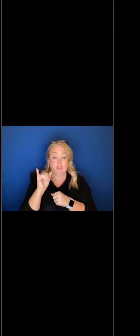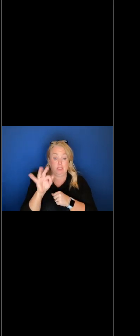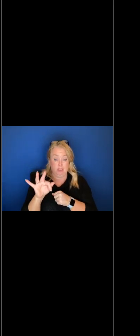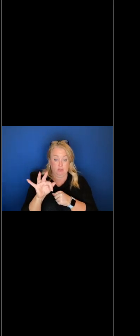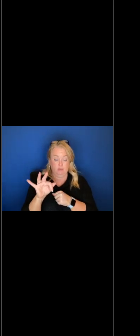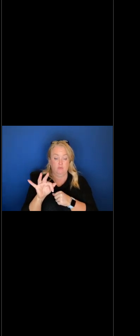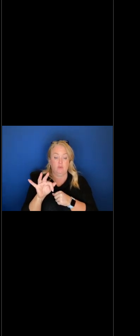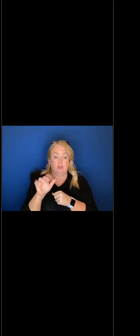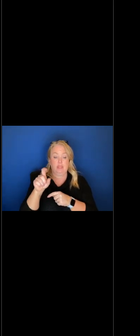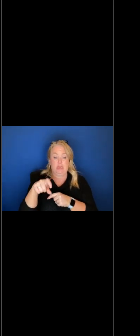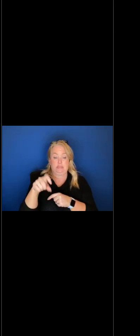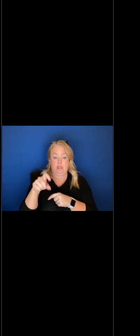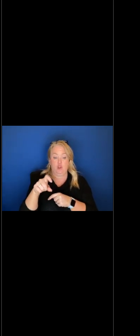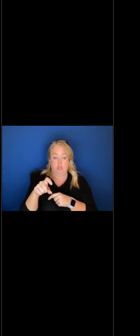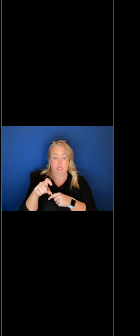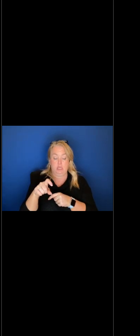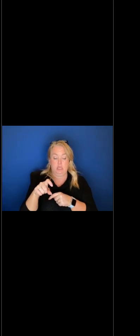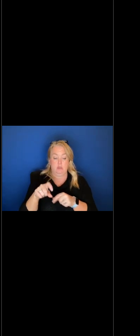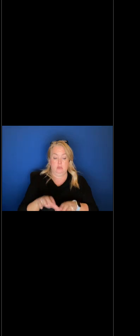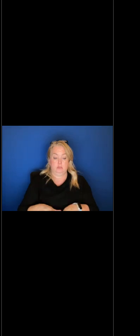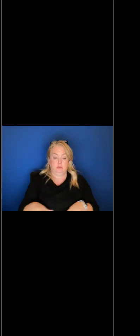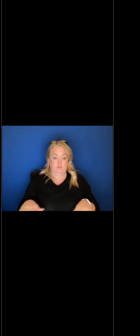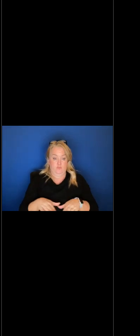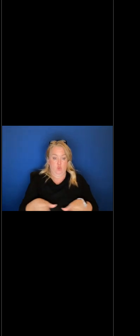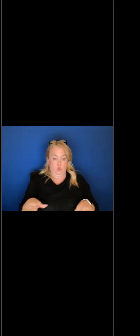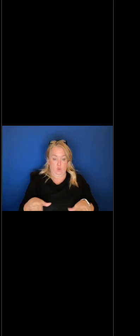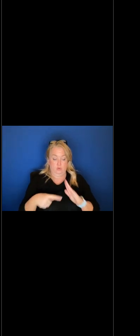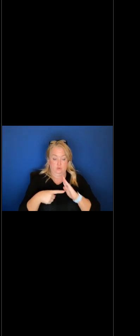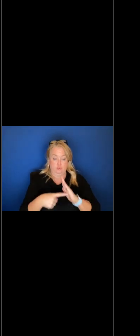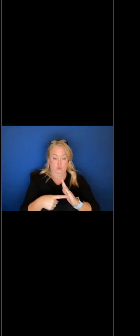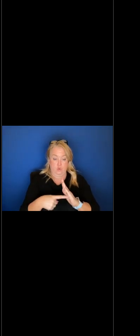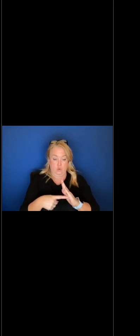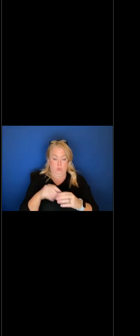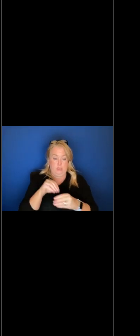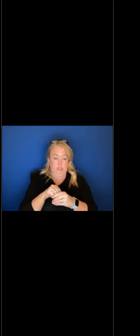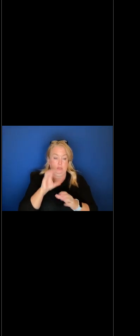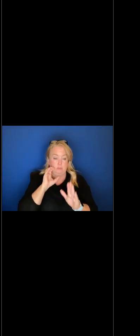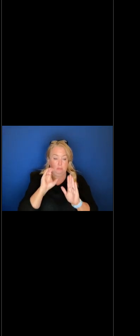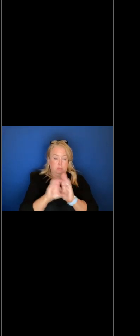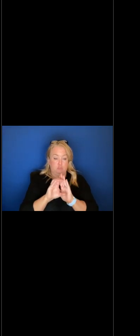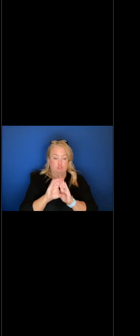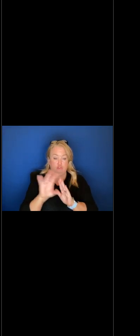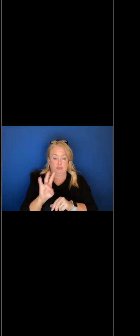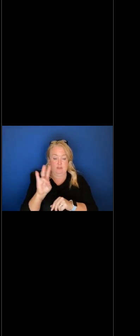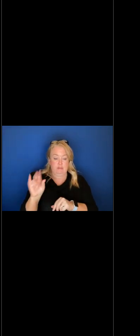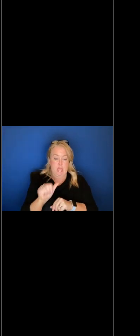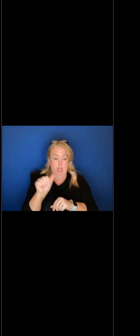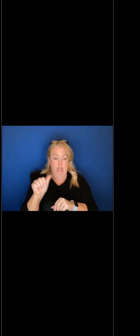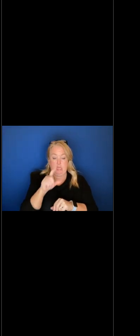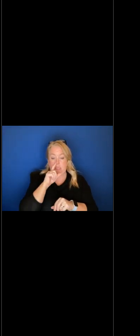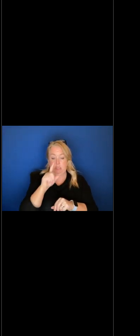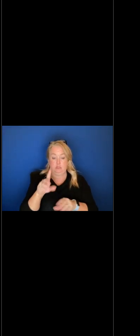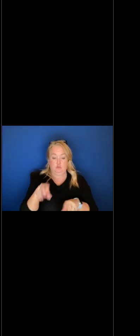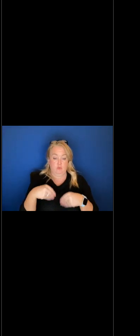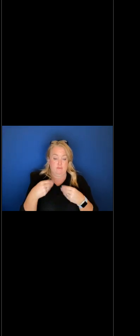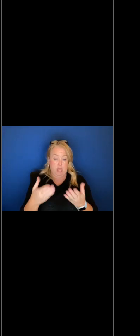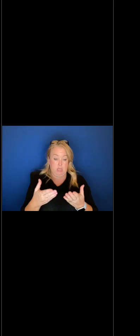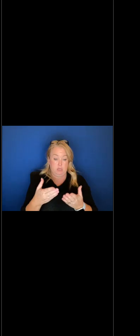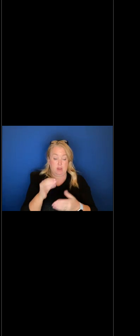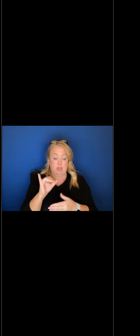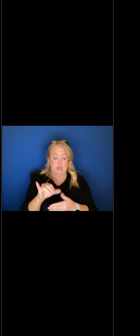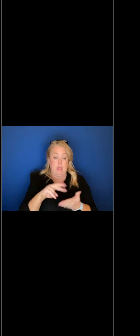as the necessary clear floor space shown in figure 7A is provided. This